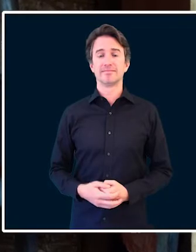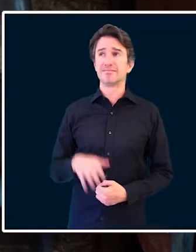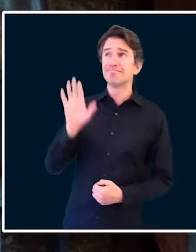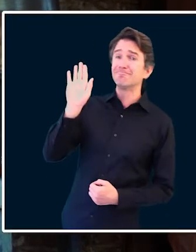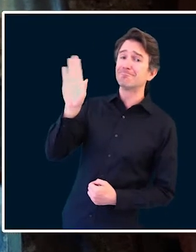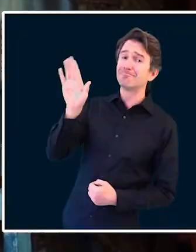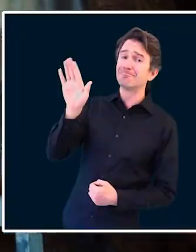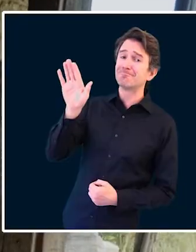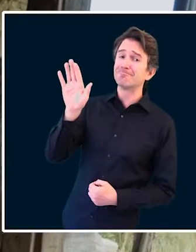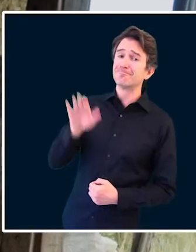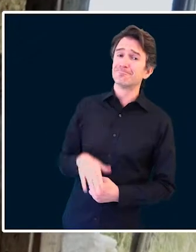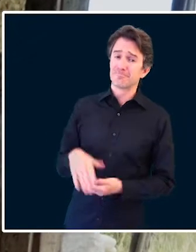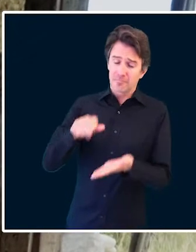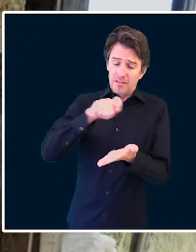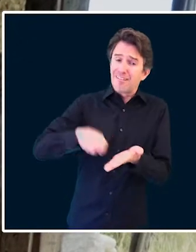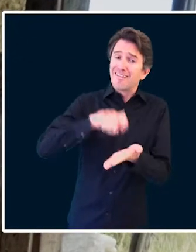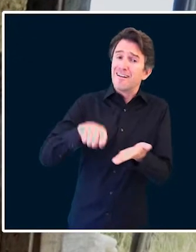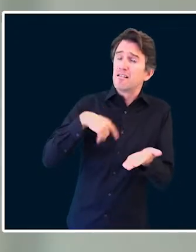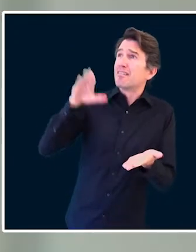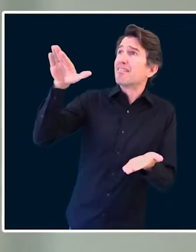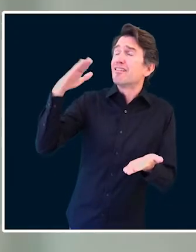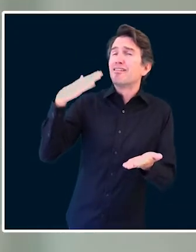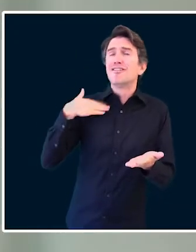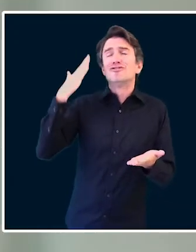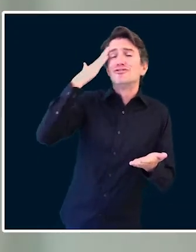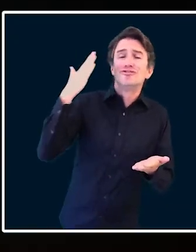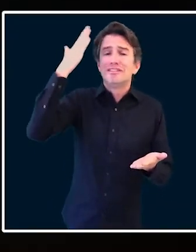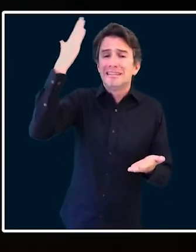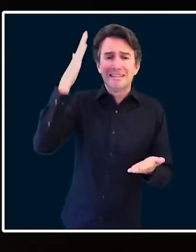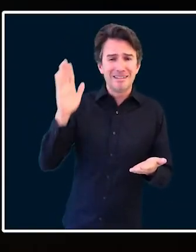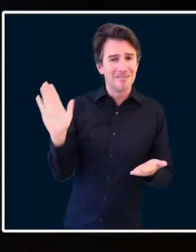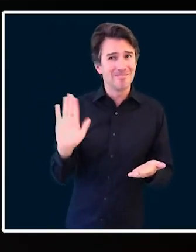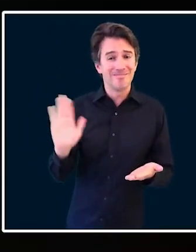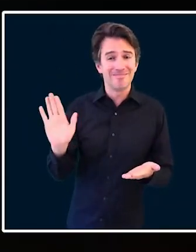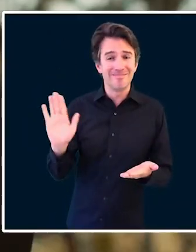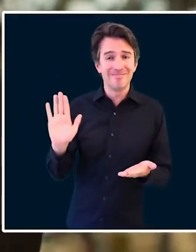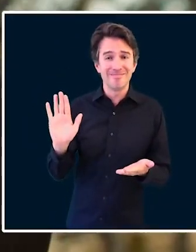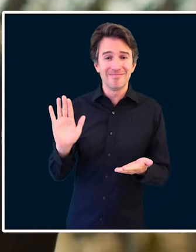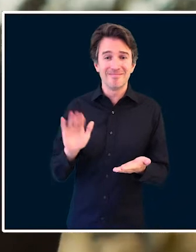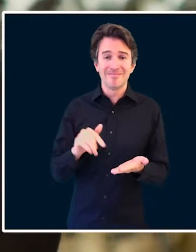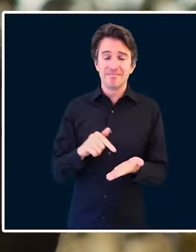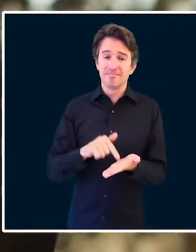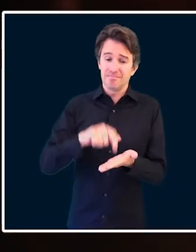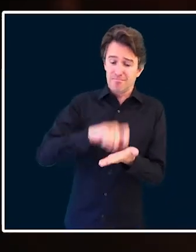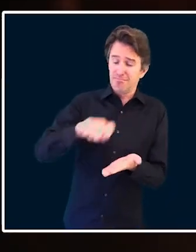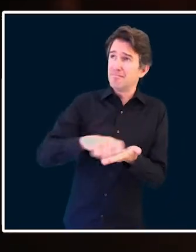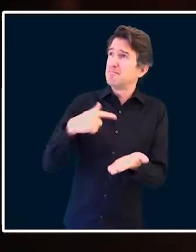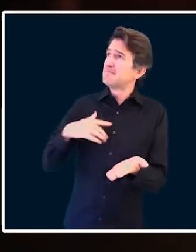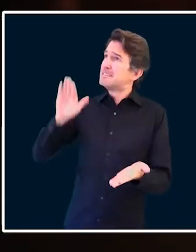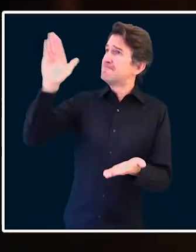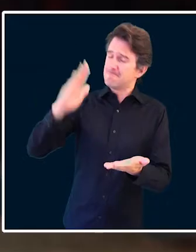Dear sir or madam, this isn't a letter of request or a child's dream. This is